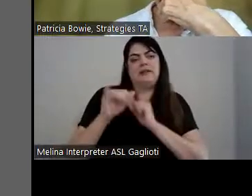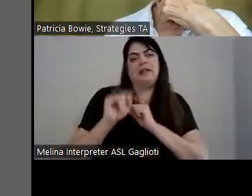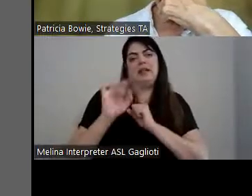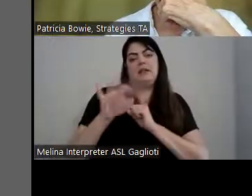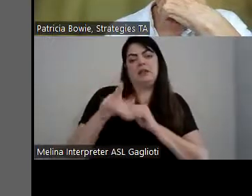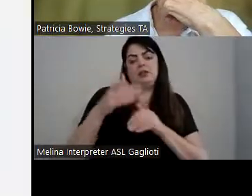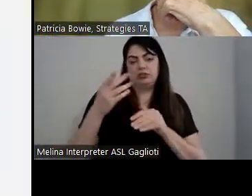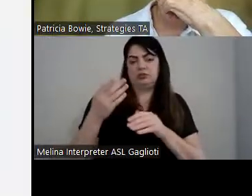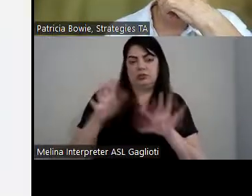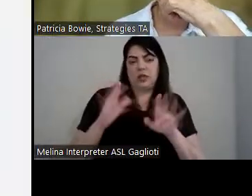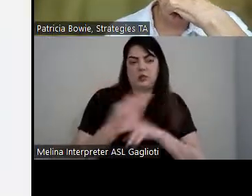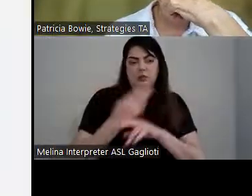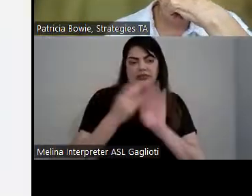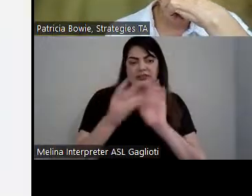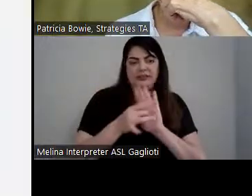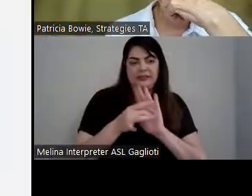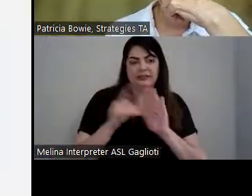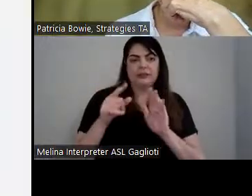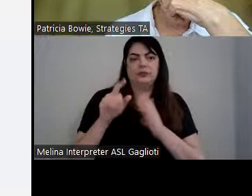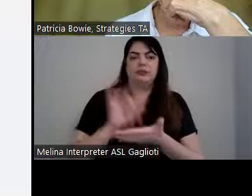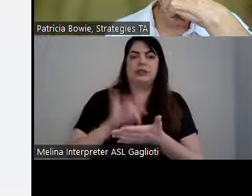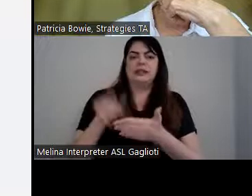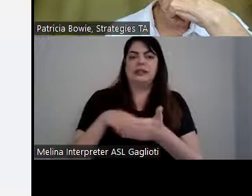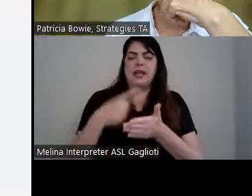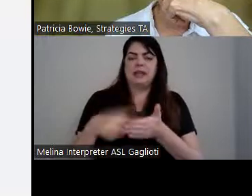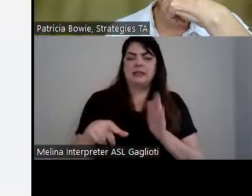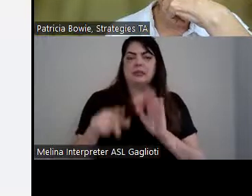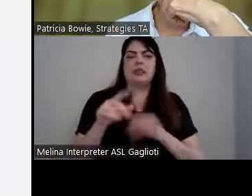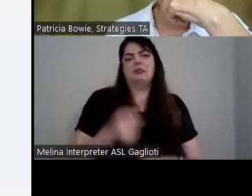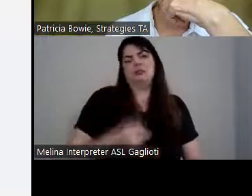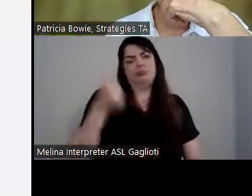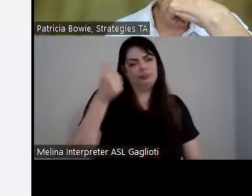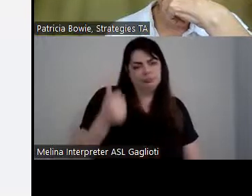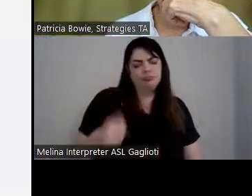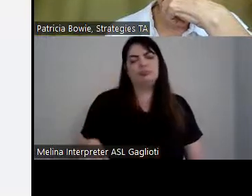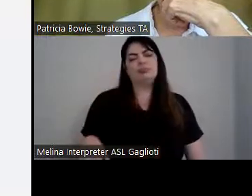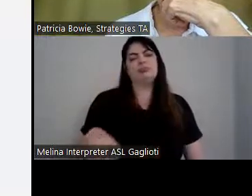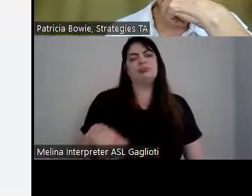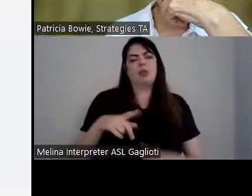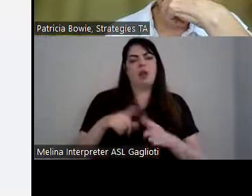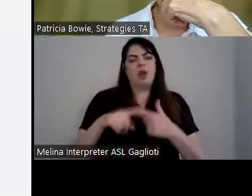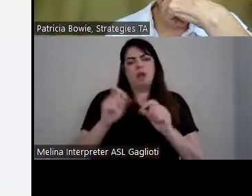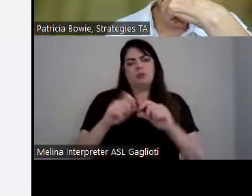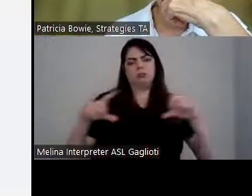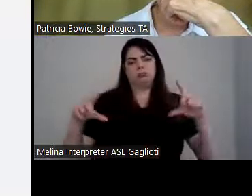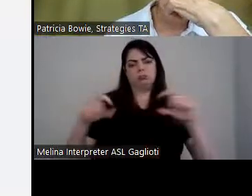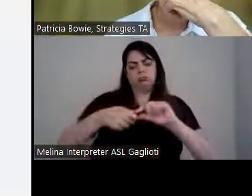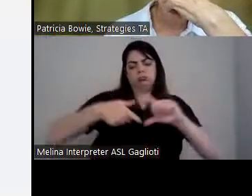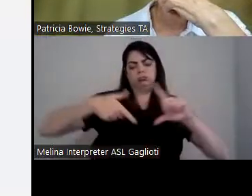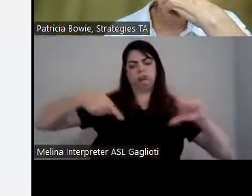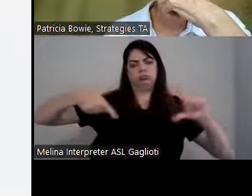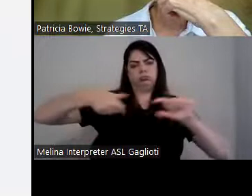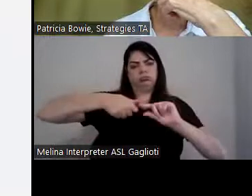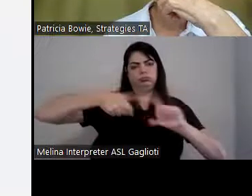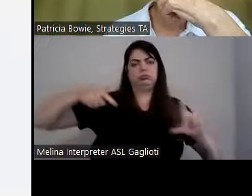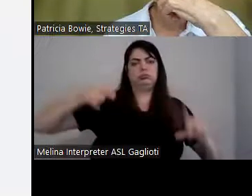the stickies, you just press cancel and it goes away, and you can move it around. You can also make it bigger or smaller. And if you wanted